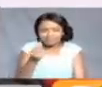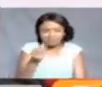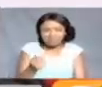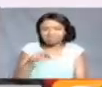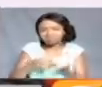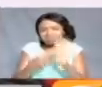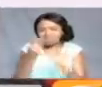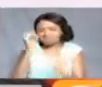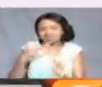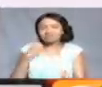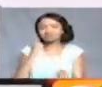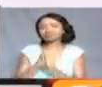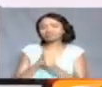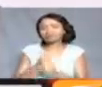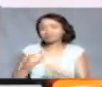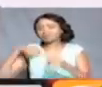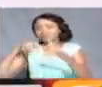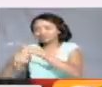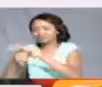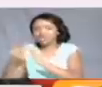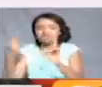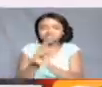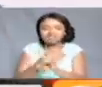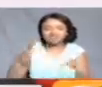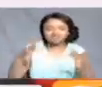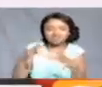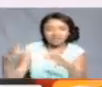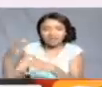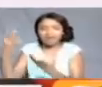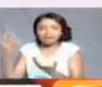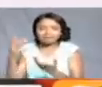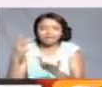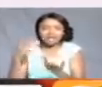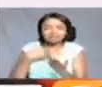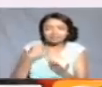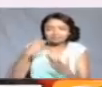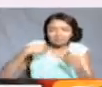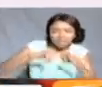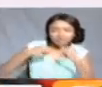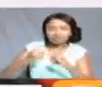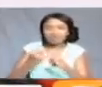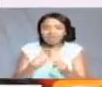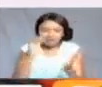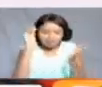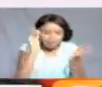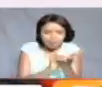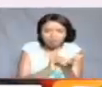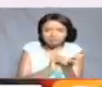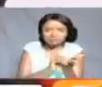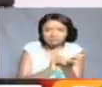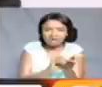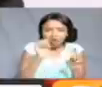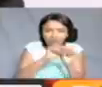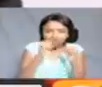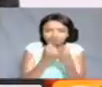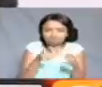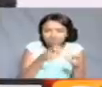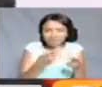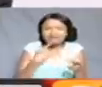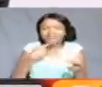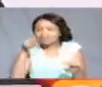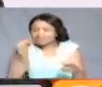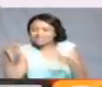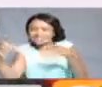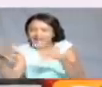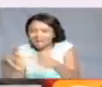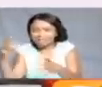different clubs, doing club reviews, and club owners are willing to pay me for that. So as people are going to spend their money in a club,